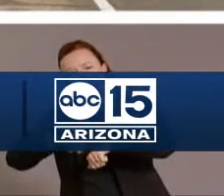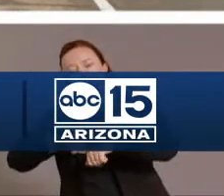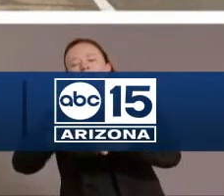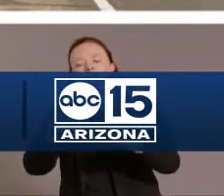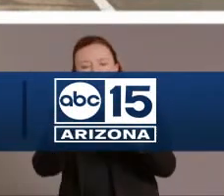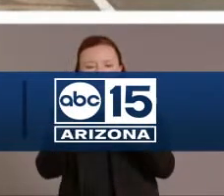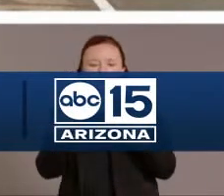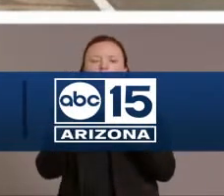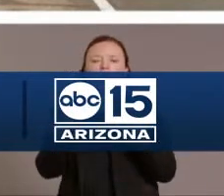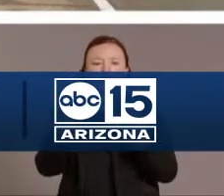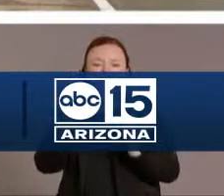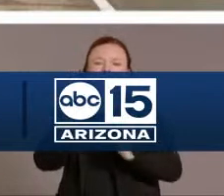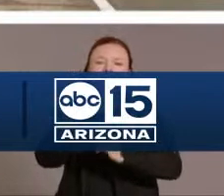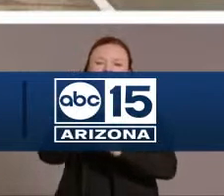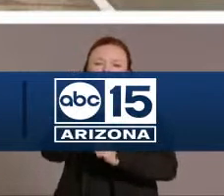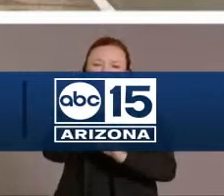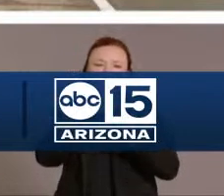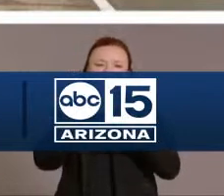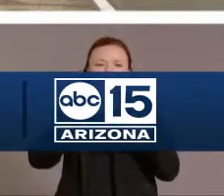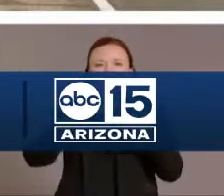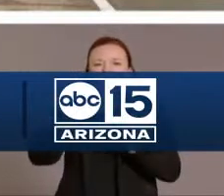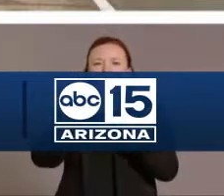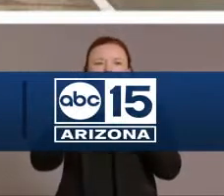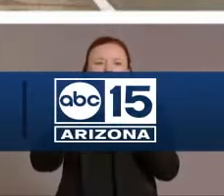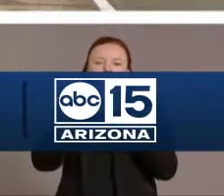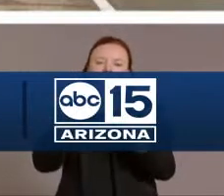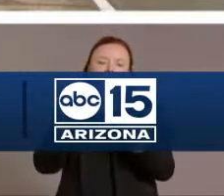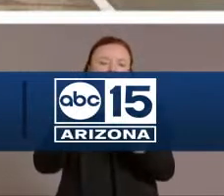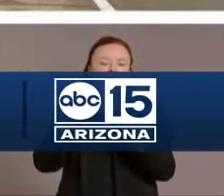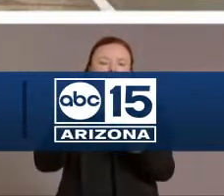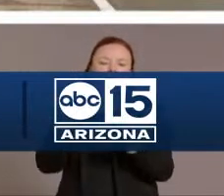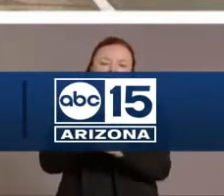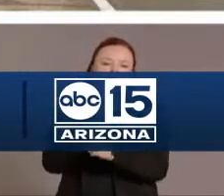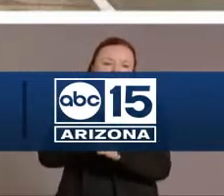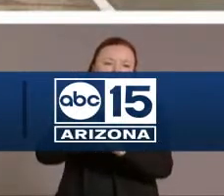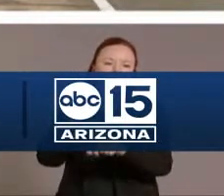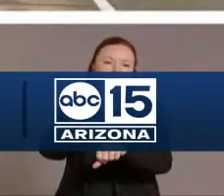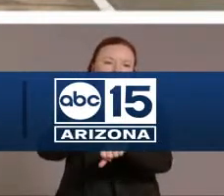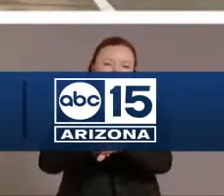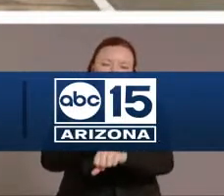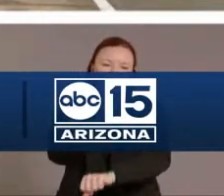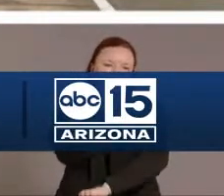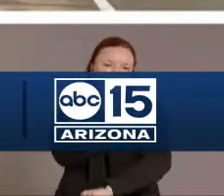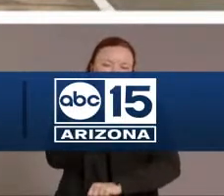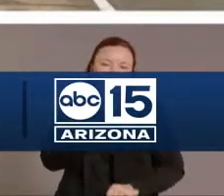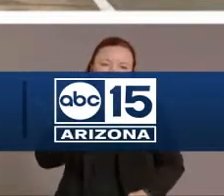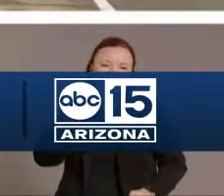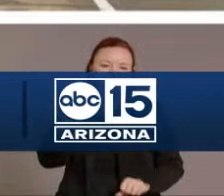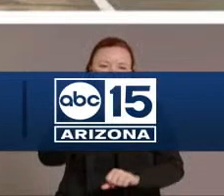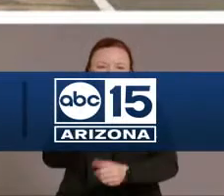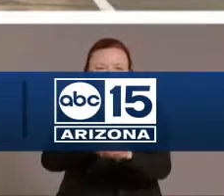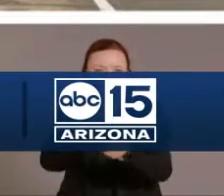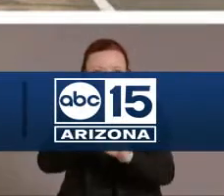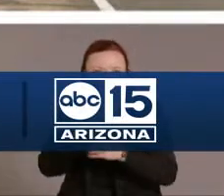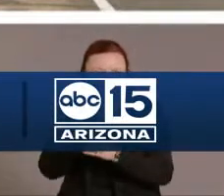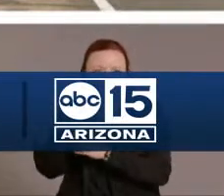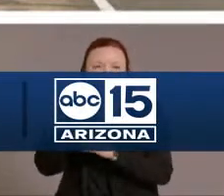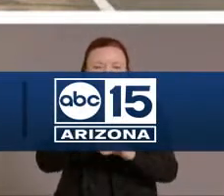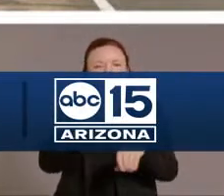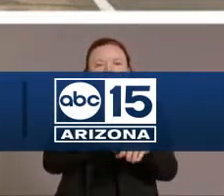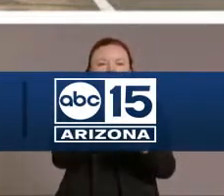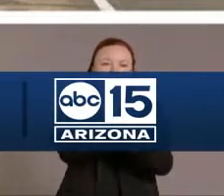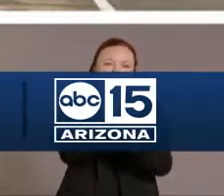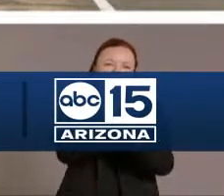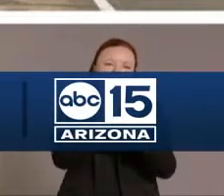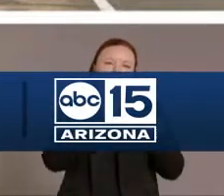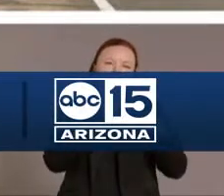normally receive their health care. And so what you'll see is you'll start to see it show up in more places as we